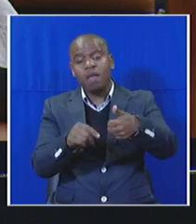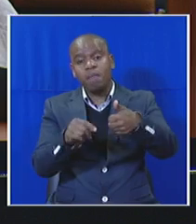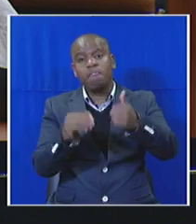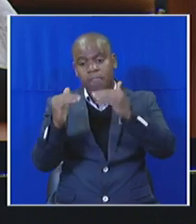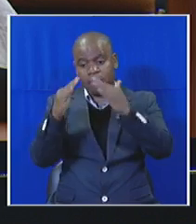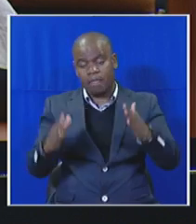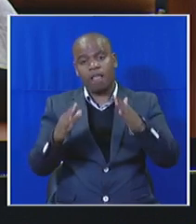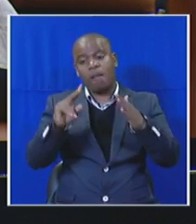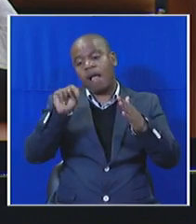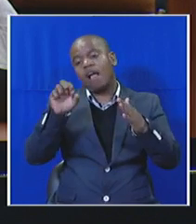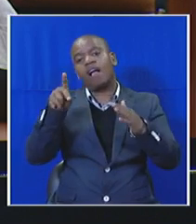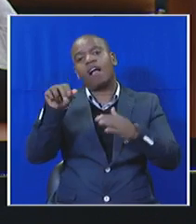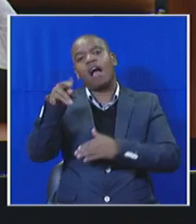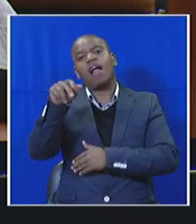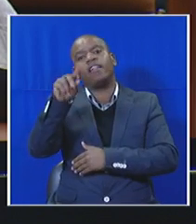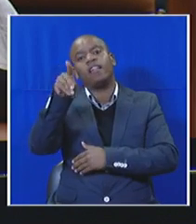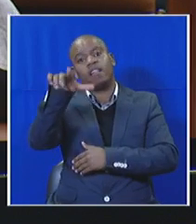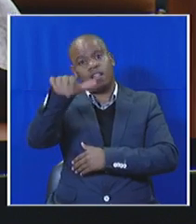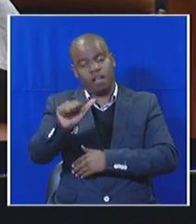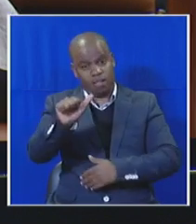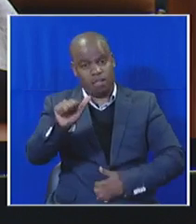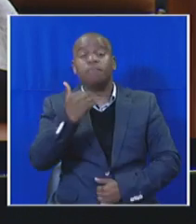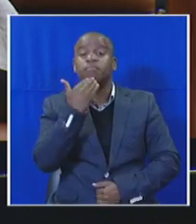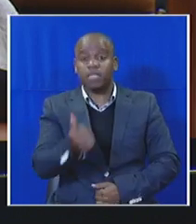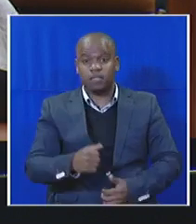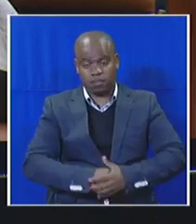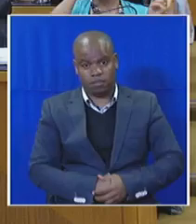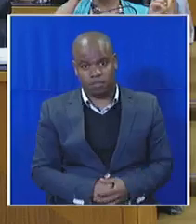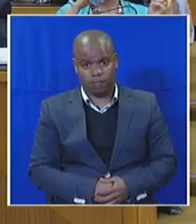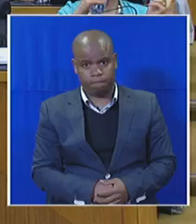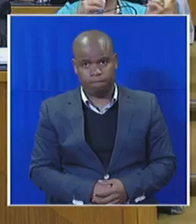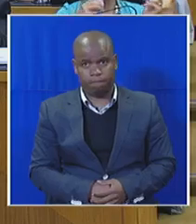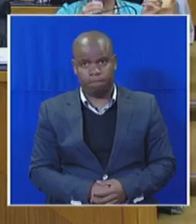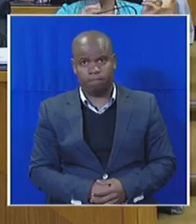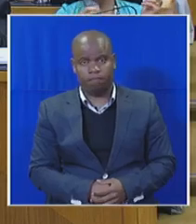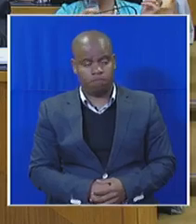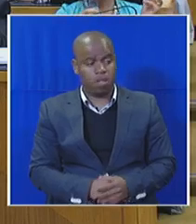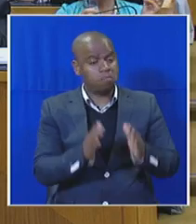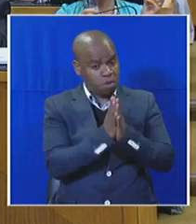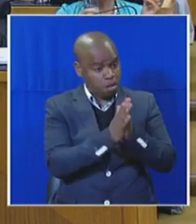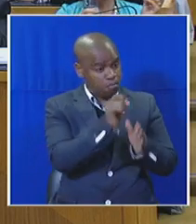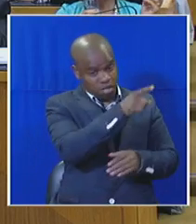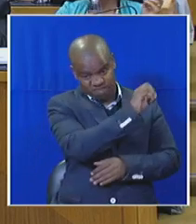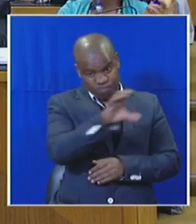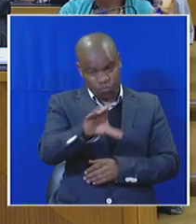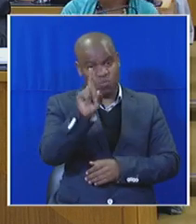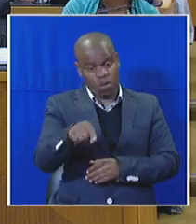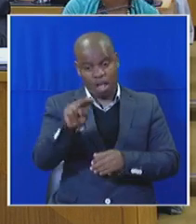Please. Please take a seat, Honorable Maimane. Can the ANC then finance Nkandla, Speaker?